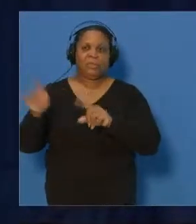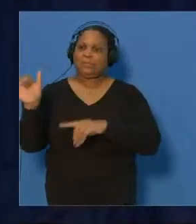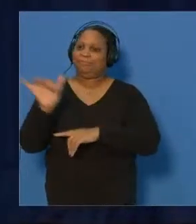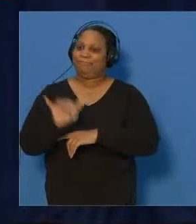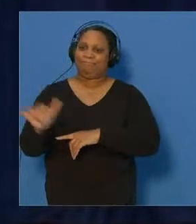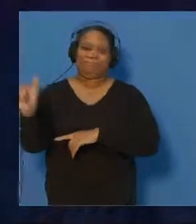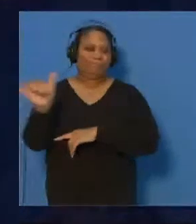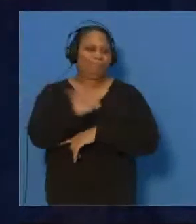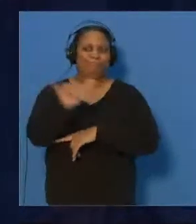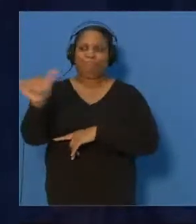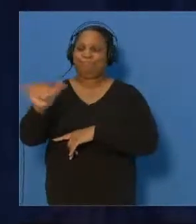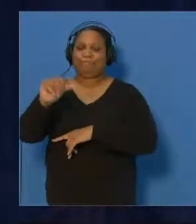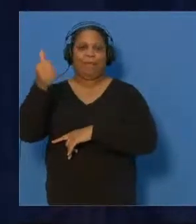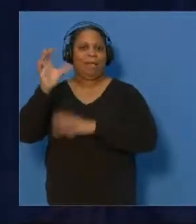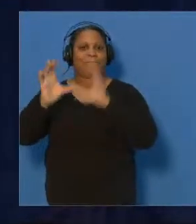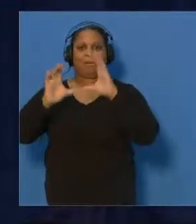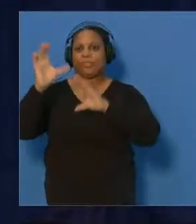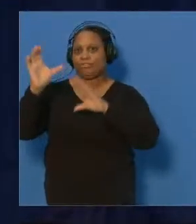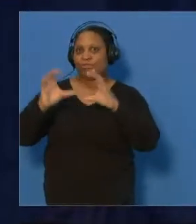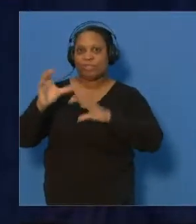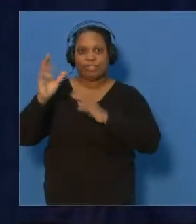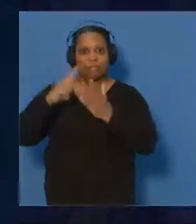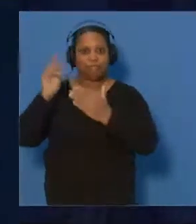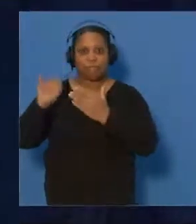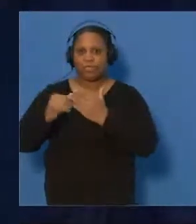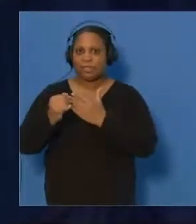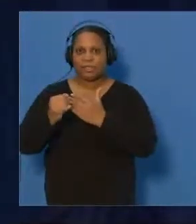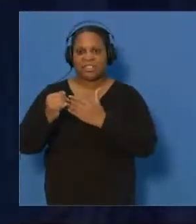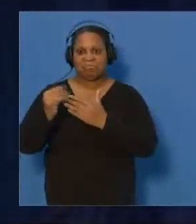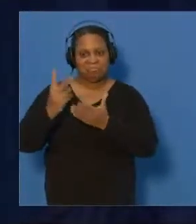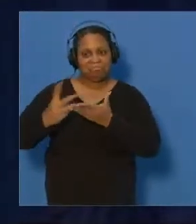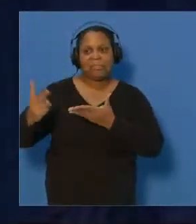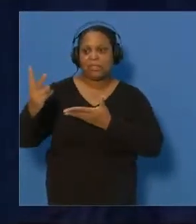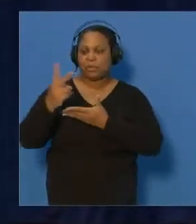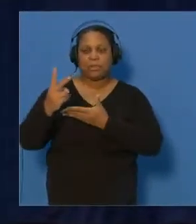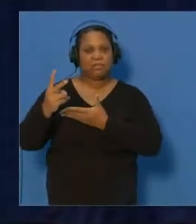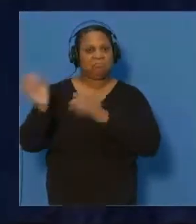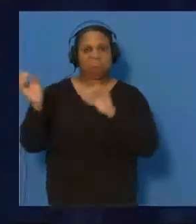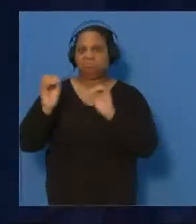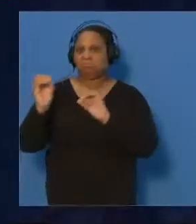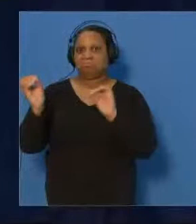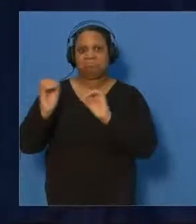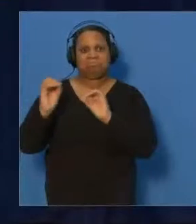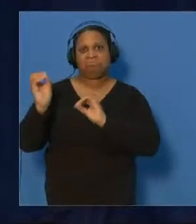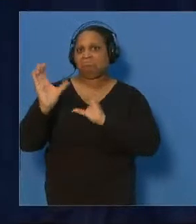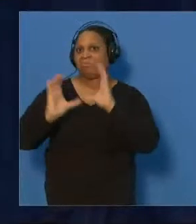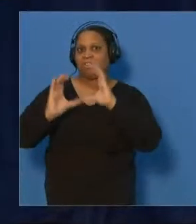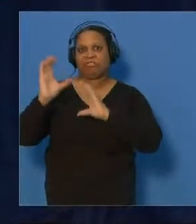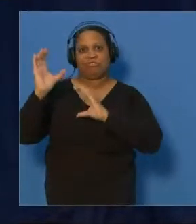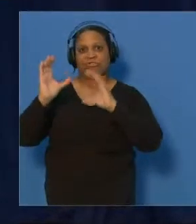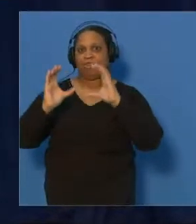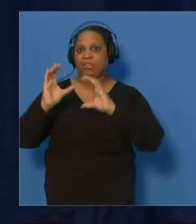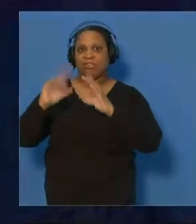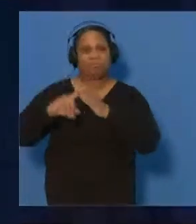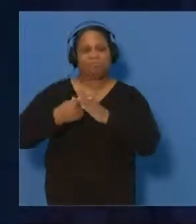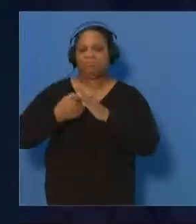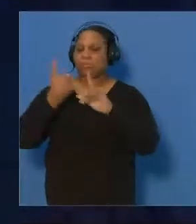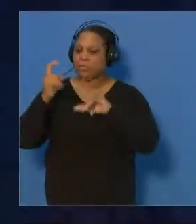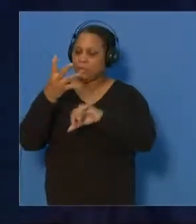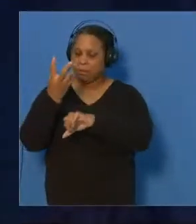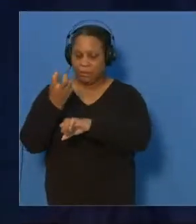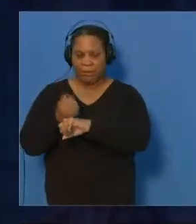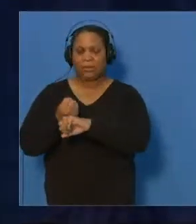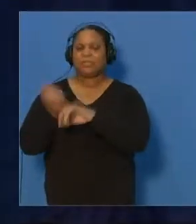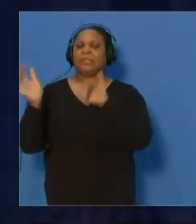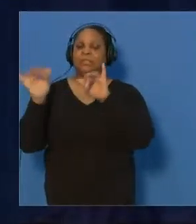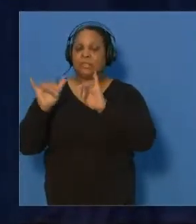for the other construction projects that want to continue. For the next 2 weeks, we are not going to reopen those particular things. We must keep this shelter in